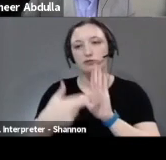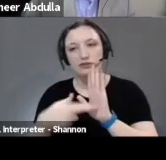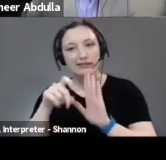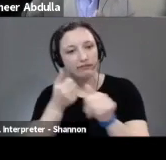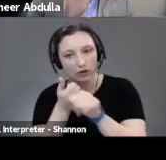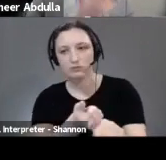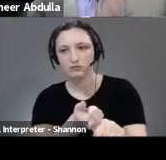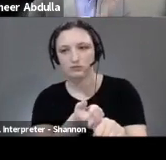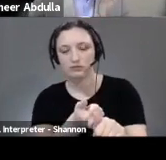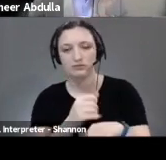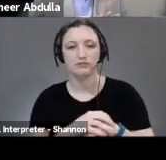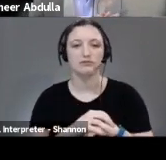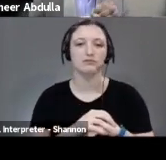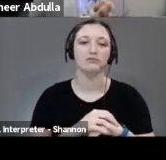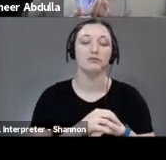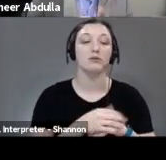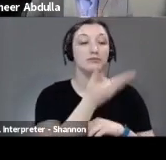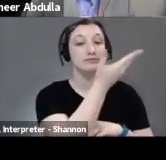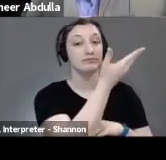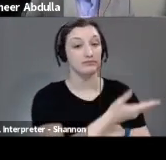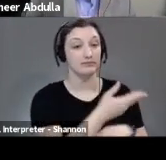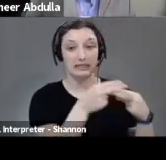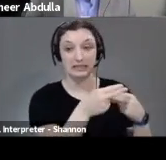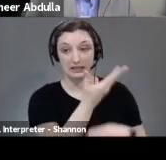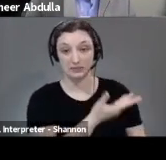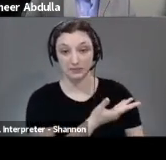And I've put on this slide my